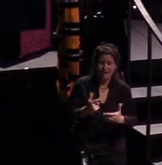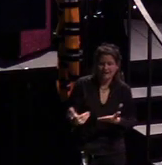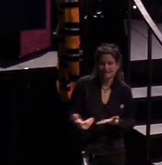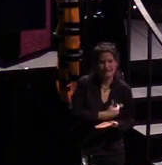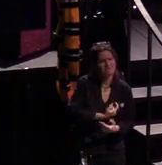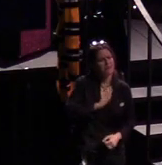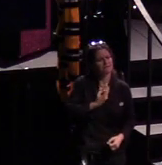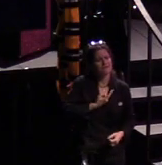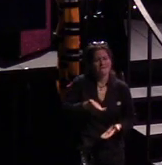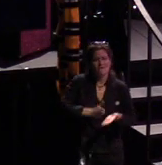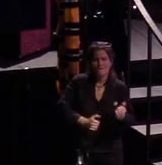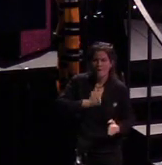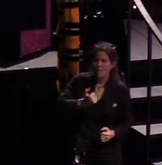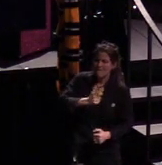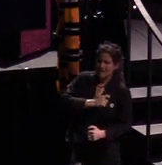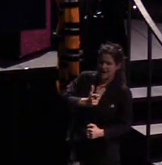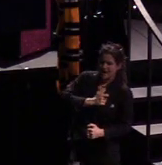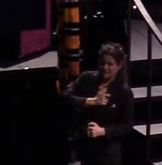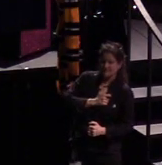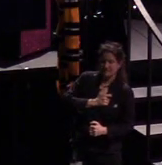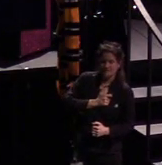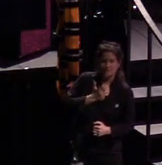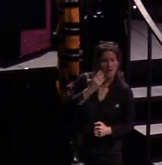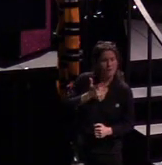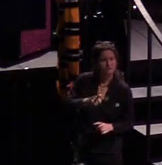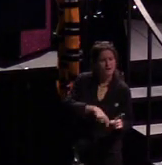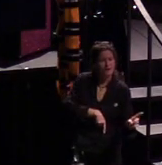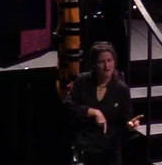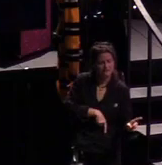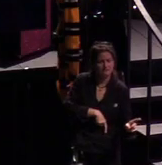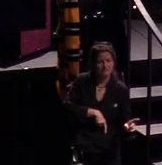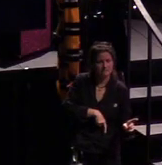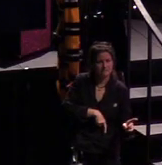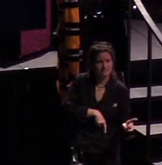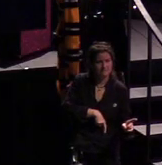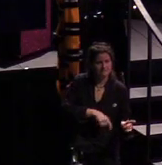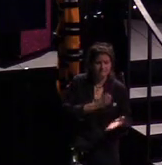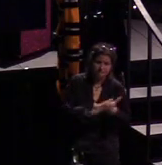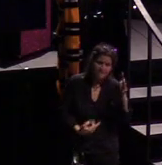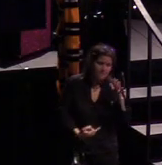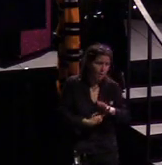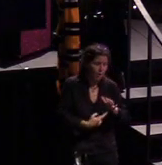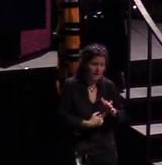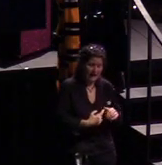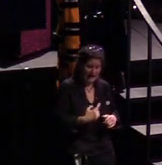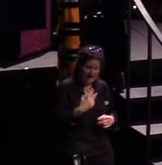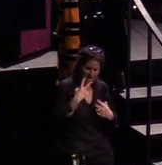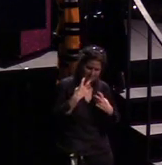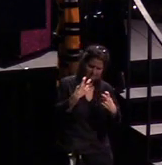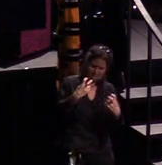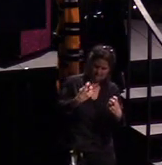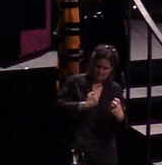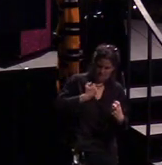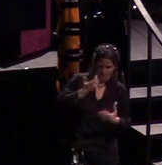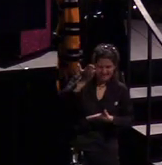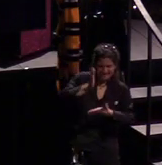affairs and preconceptions when I was younger biscuit importantly biscuit I saw my experience as a disabled